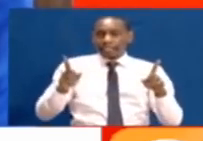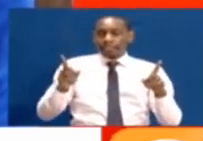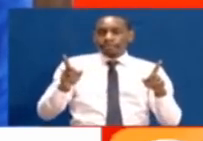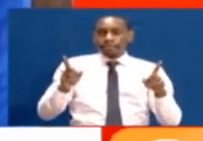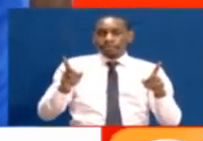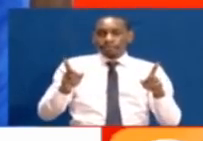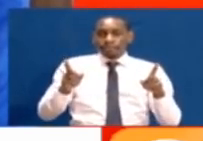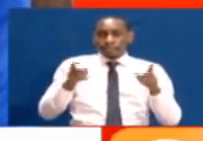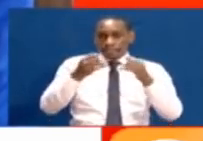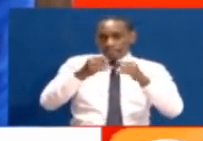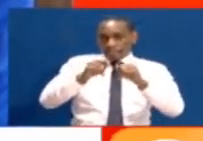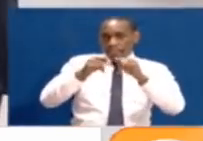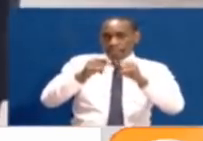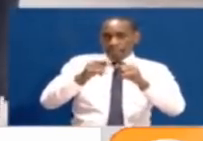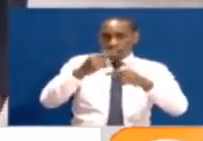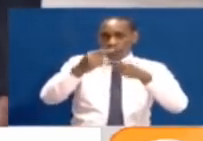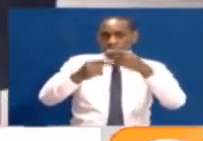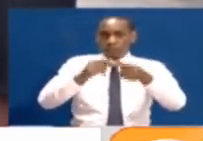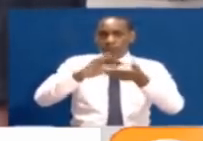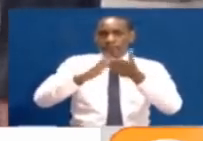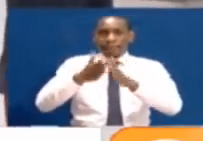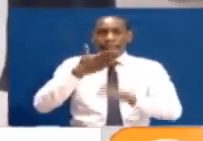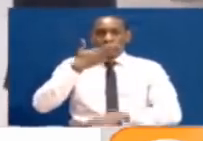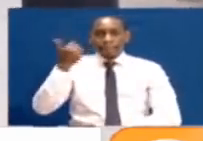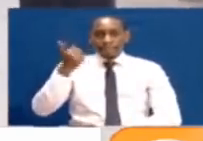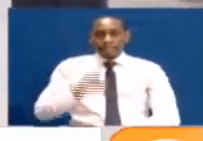the trying, you get better.